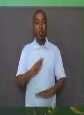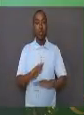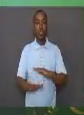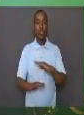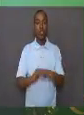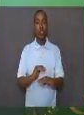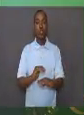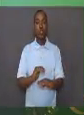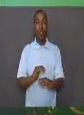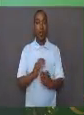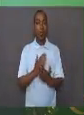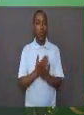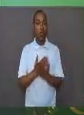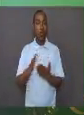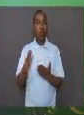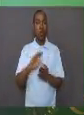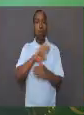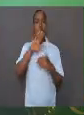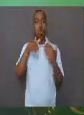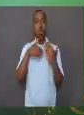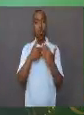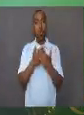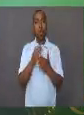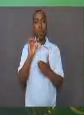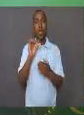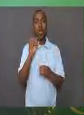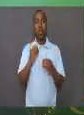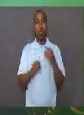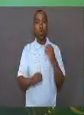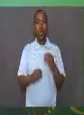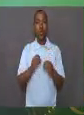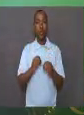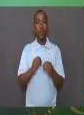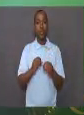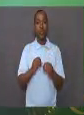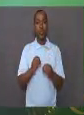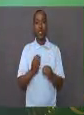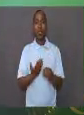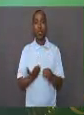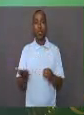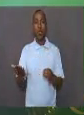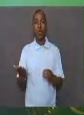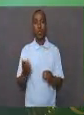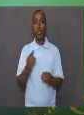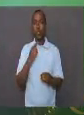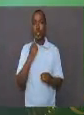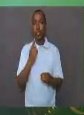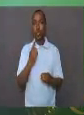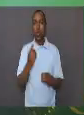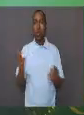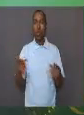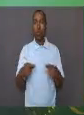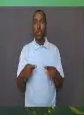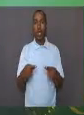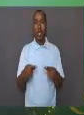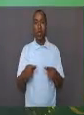process that removes all microorganisms from the material or surface